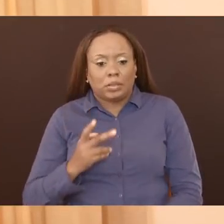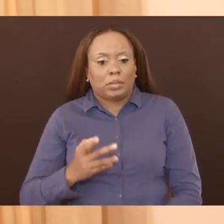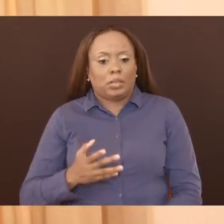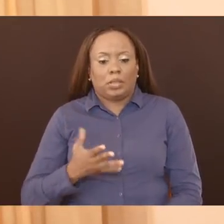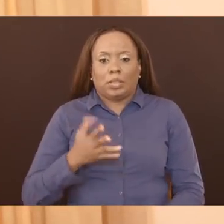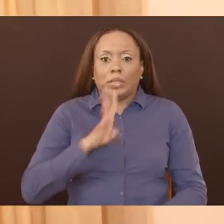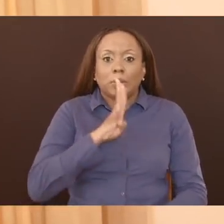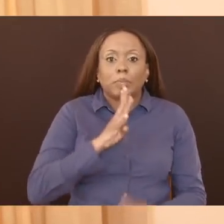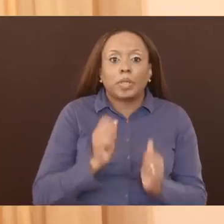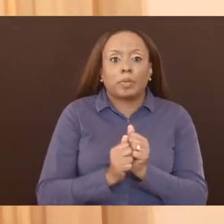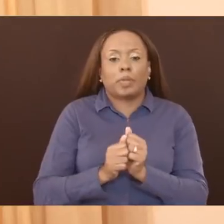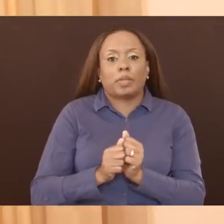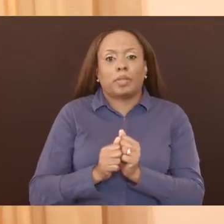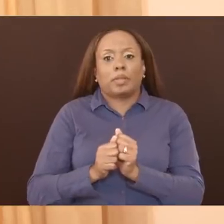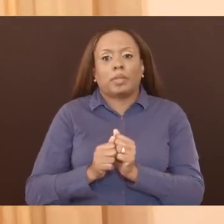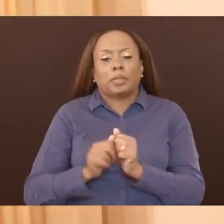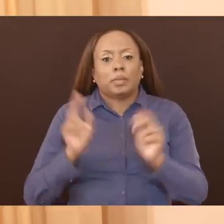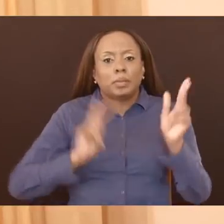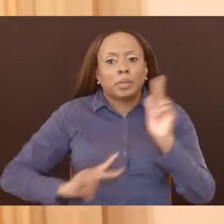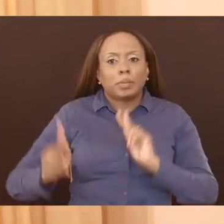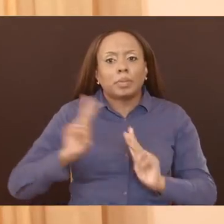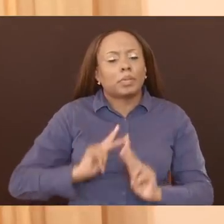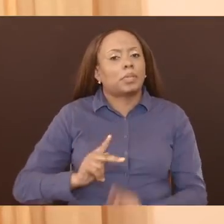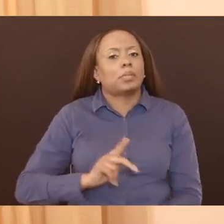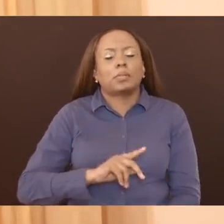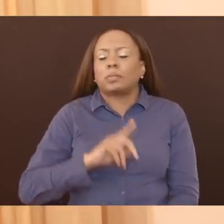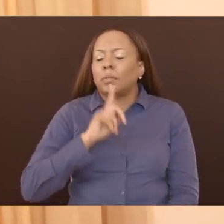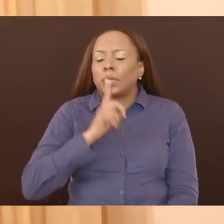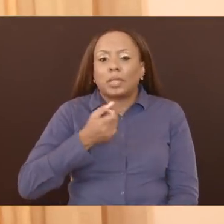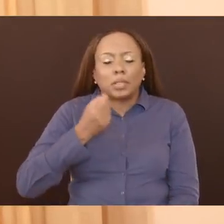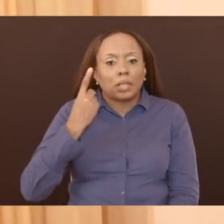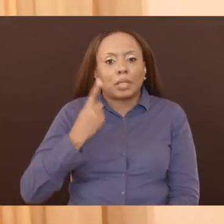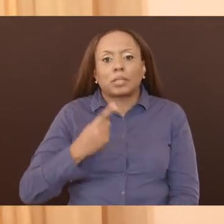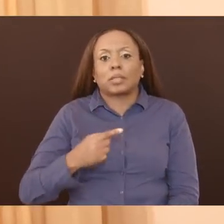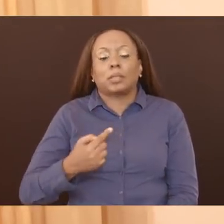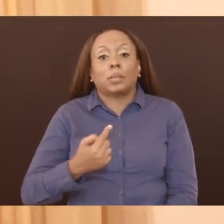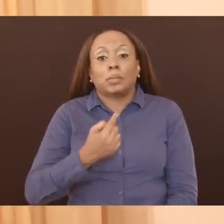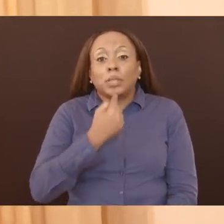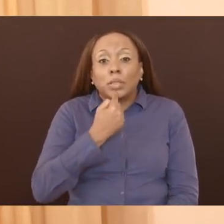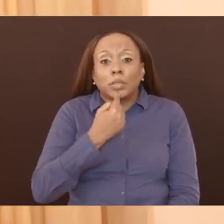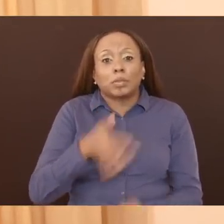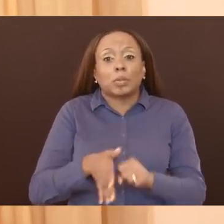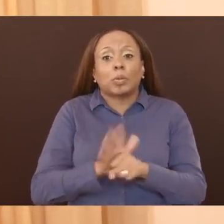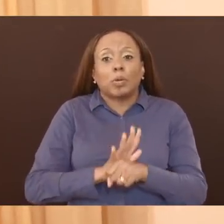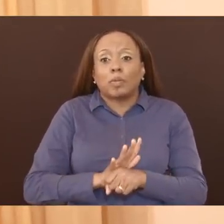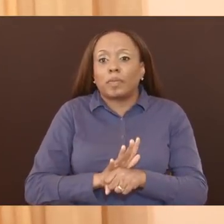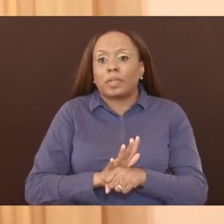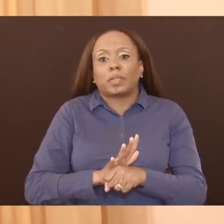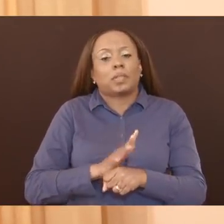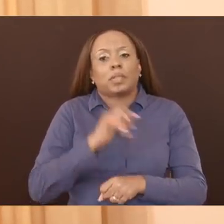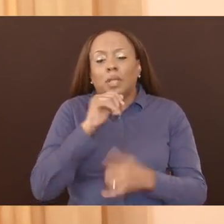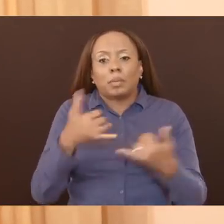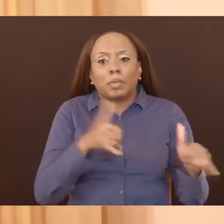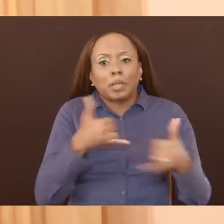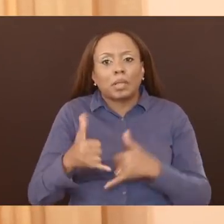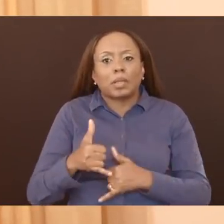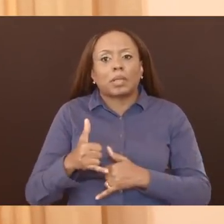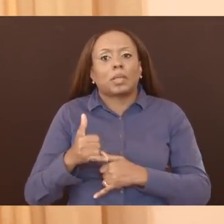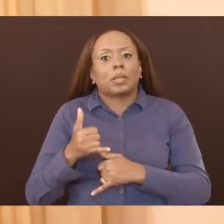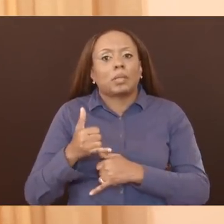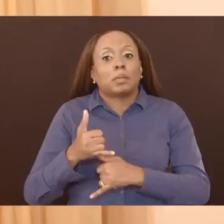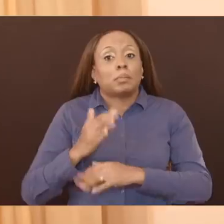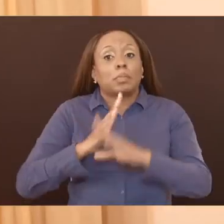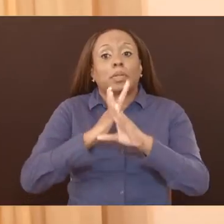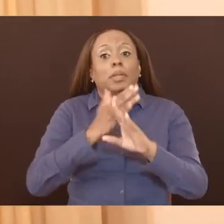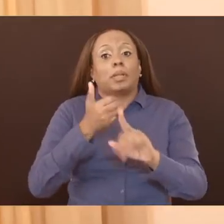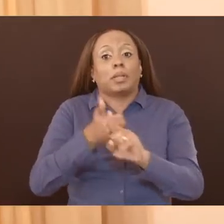to our people to recognize that this thing is real, it is not plain, and let us get on board and protect ourselves. The government